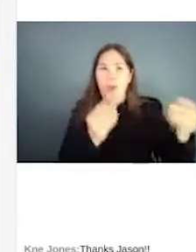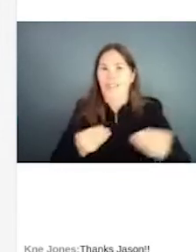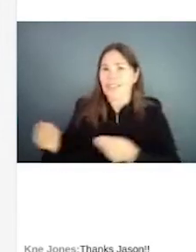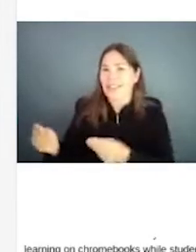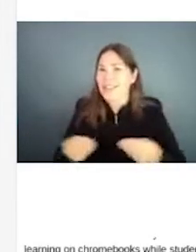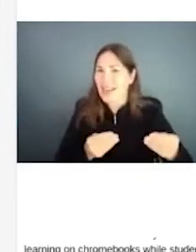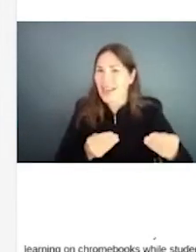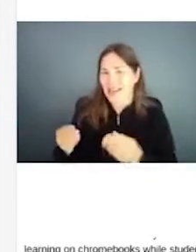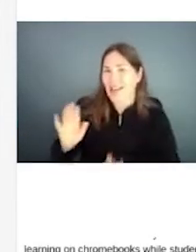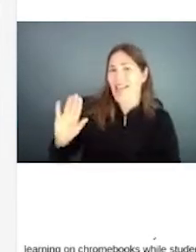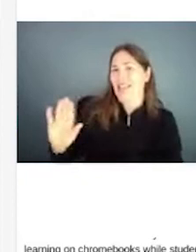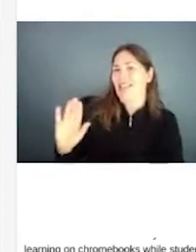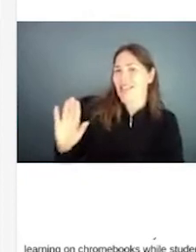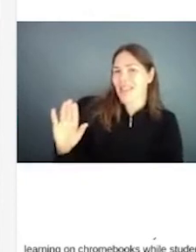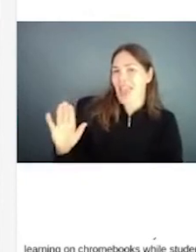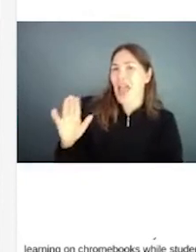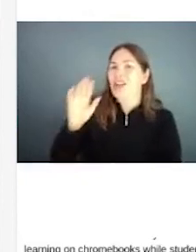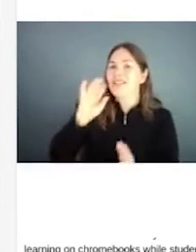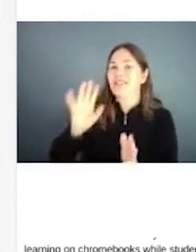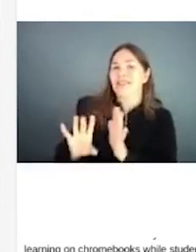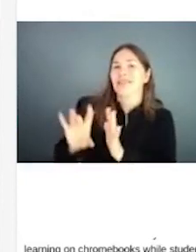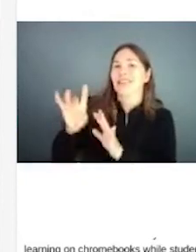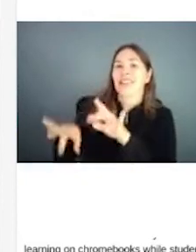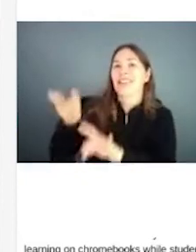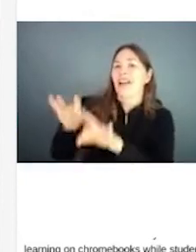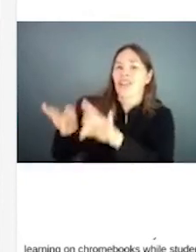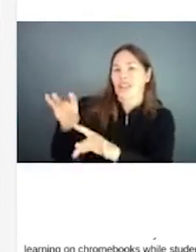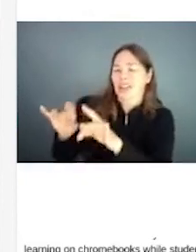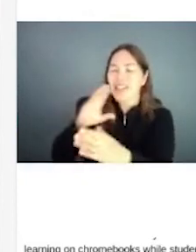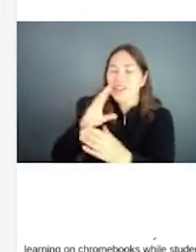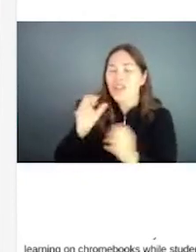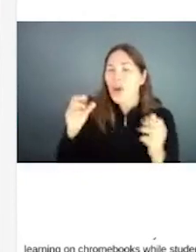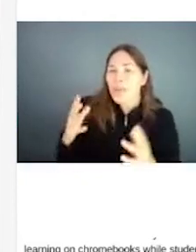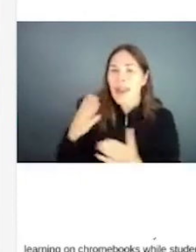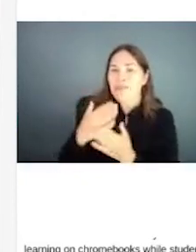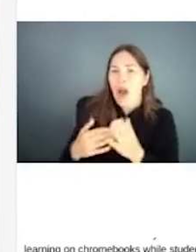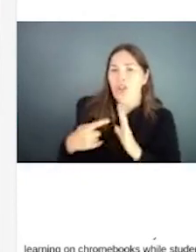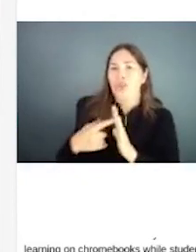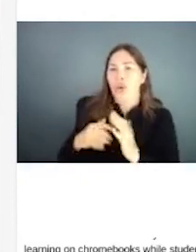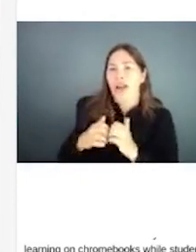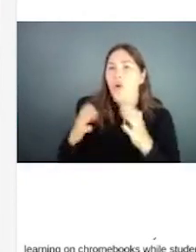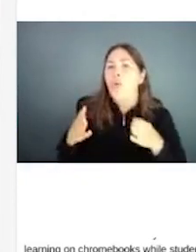their discovery. So many of these pieces that he's showing us are ways to